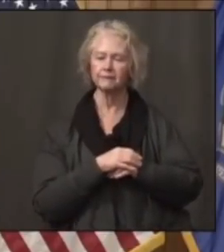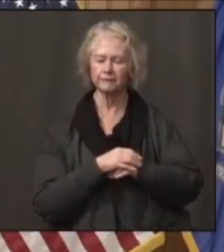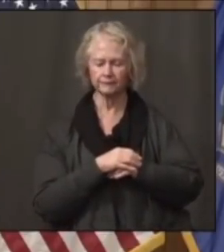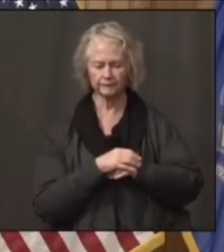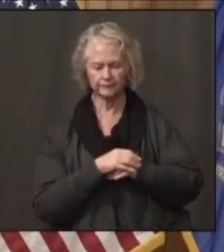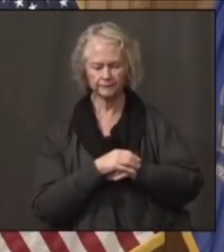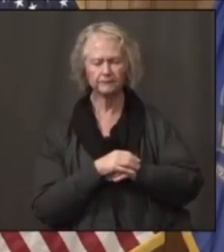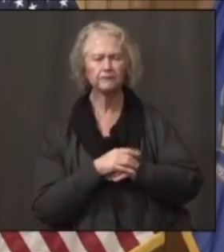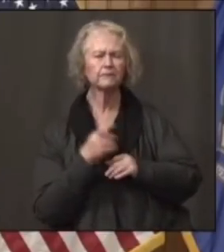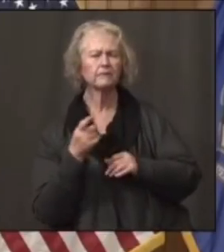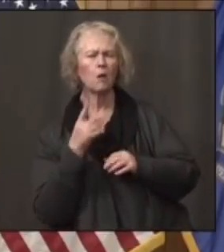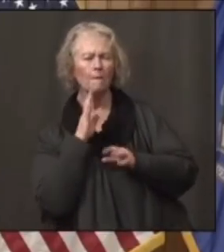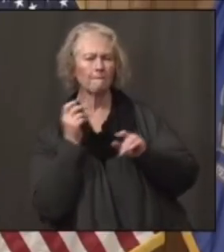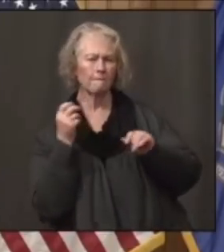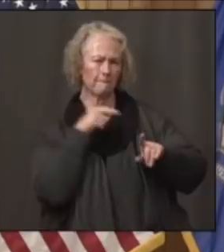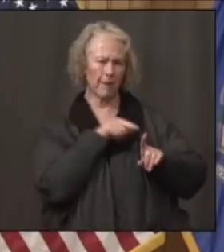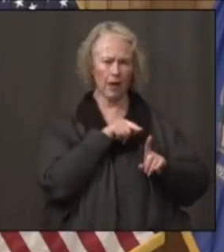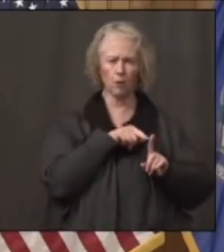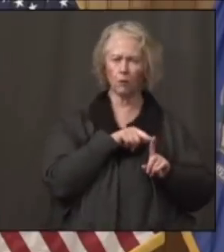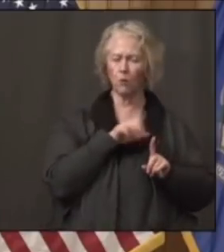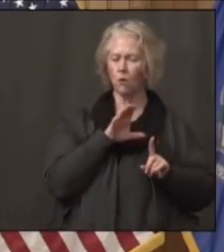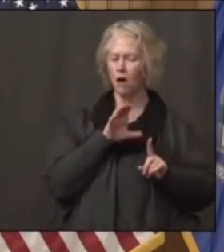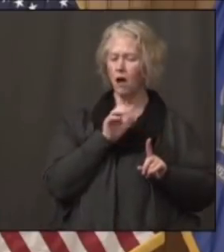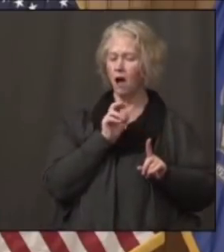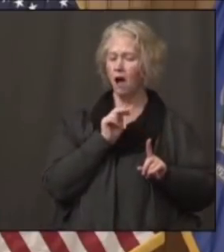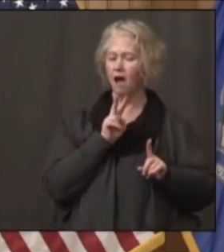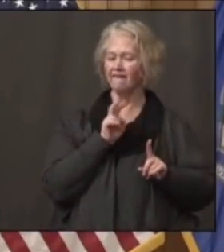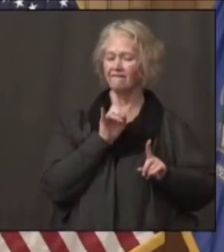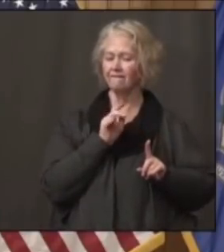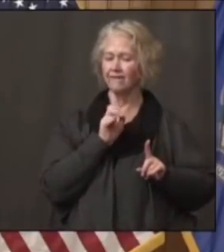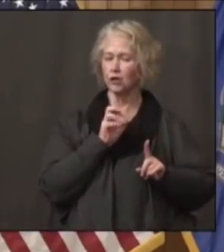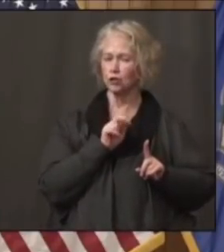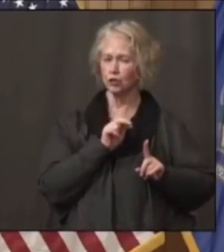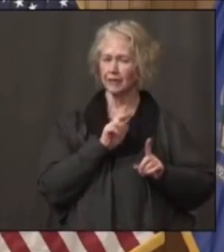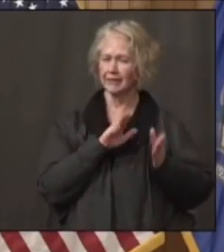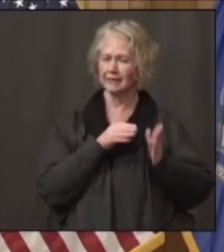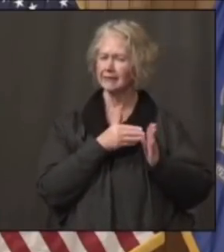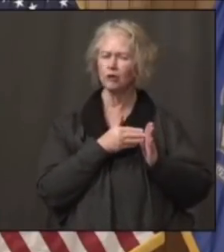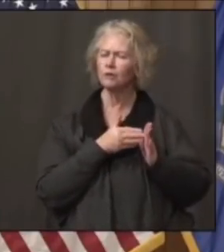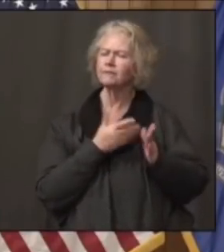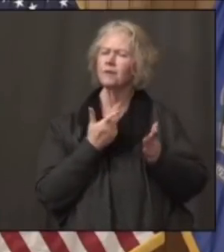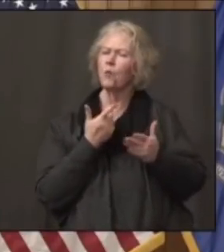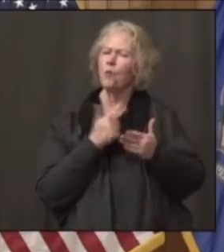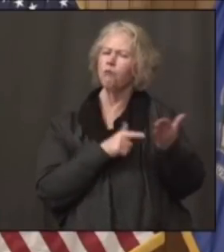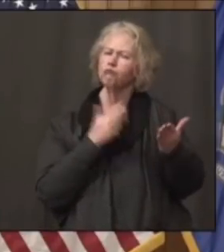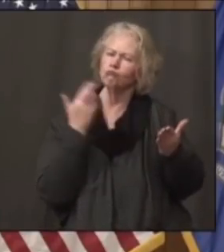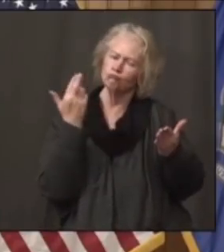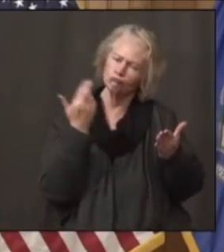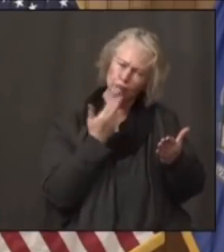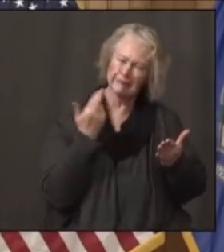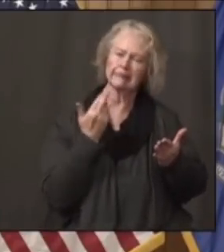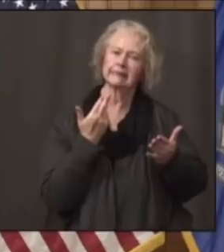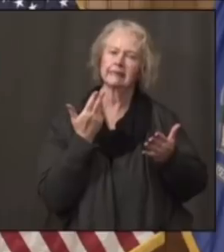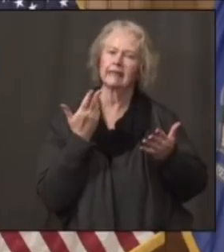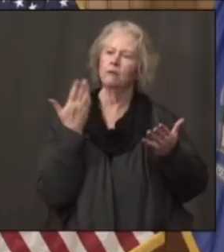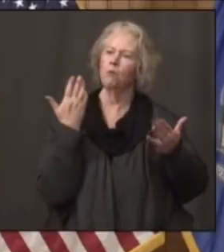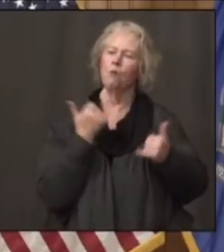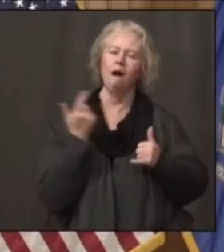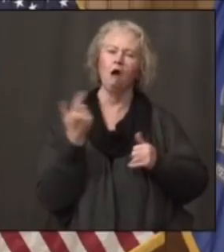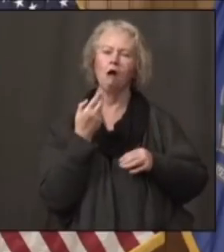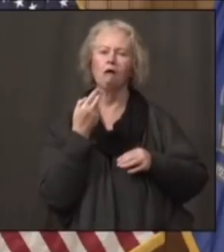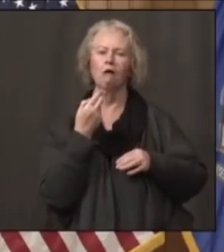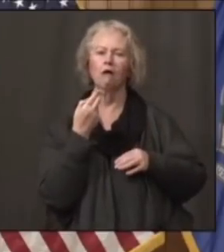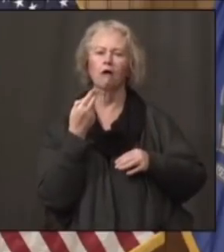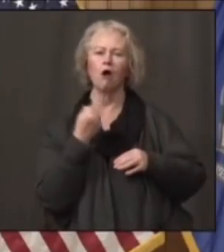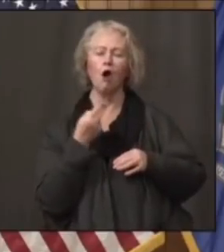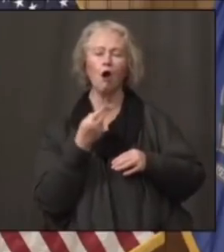Regarding the convention center, was there any particular metric that caused Hartford Healthcare to request the opening of the